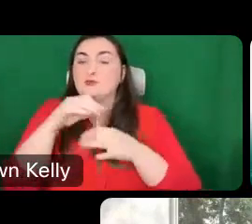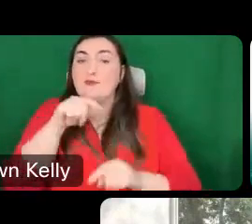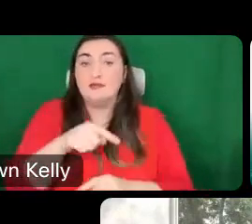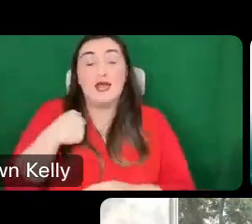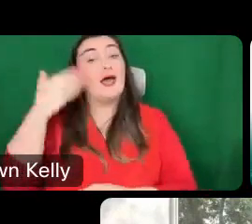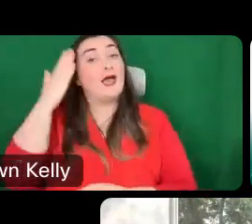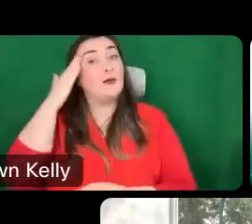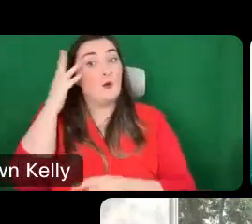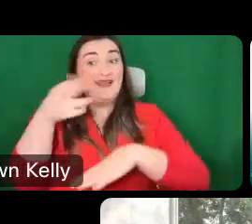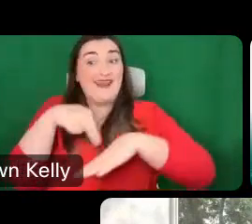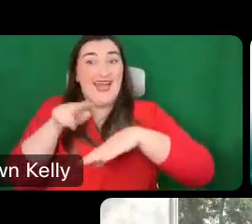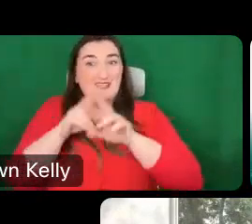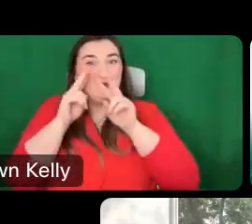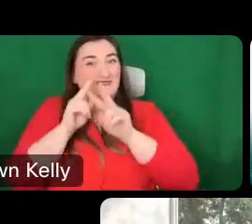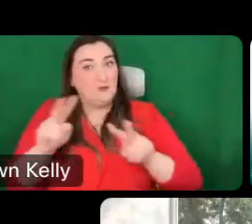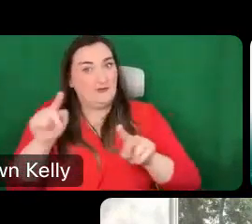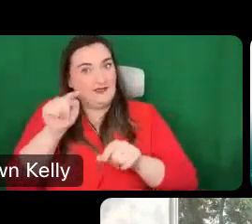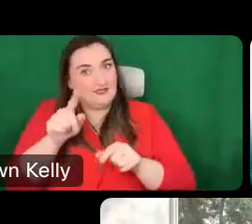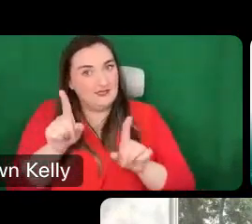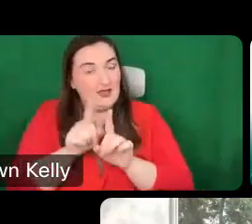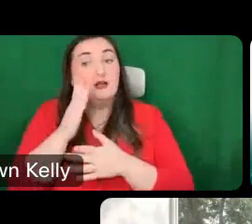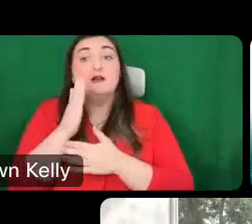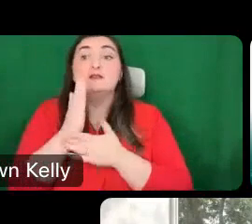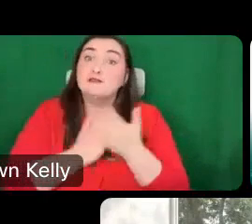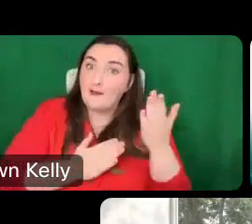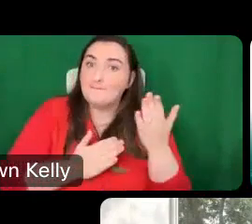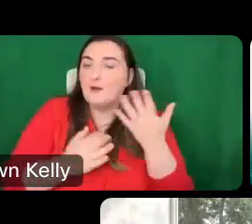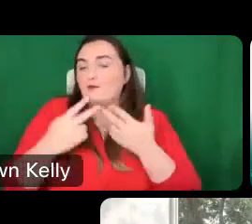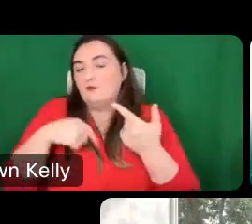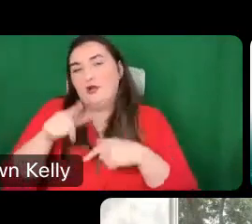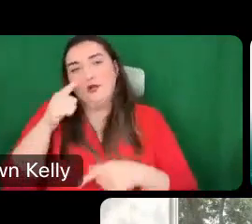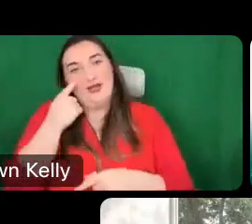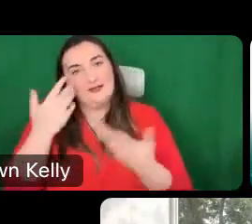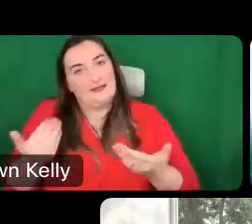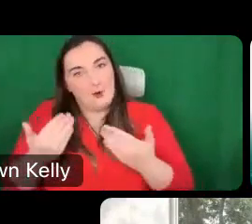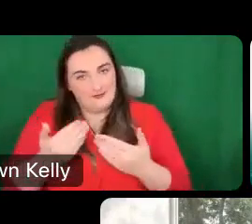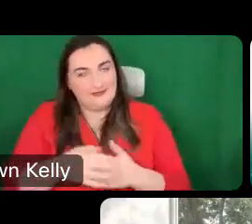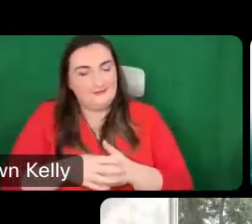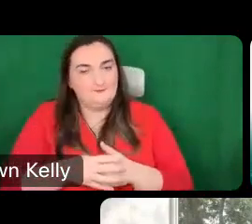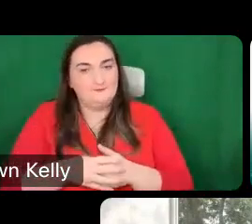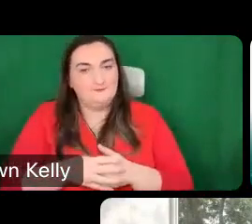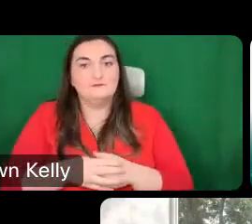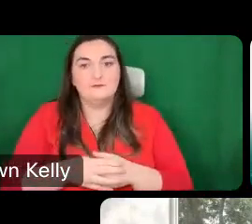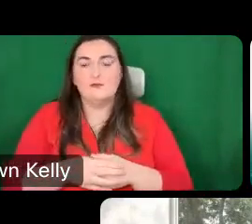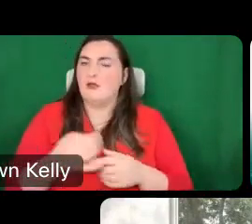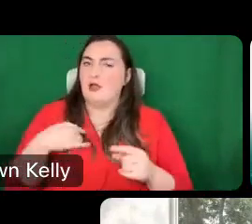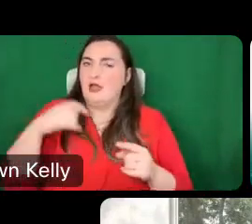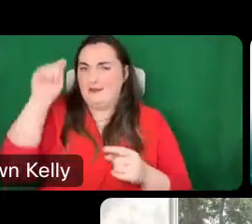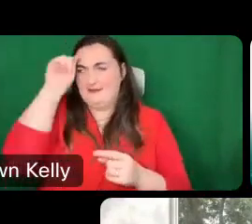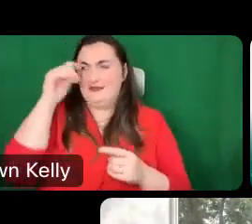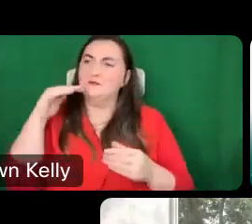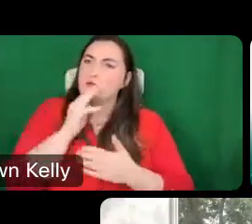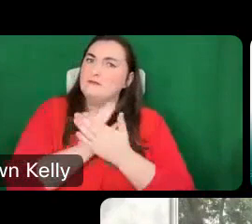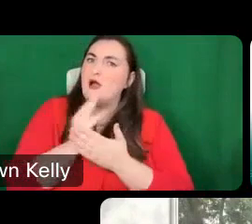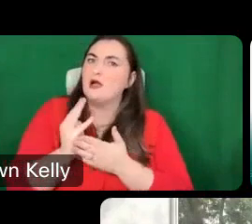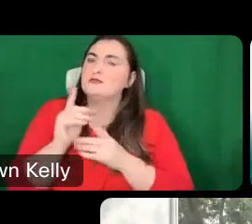that nationally as well. So that there are some of the things that we're looking at, Juanita. Yeah, and I think it's an important piece there. You know, you